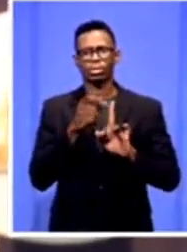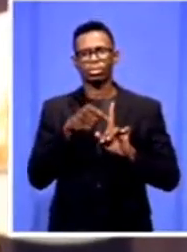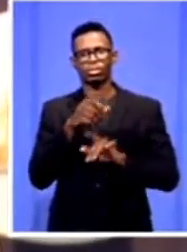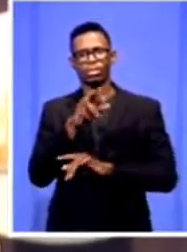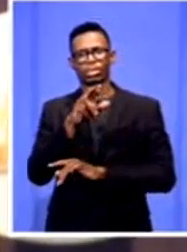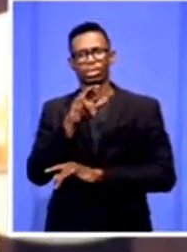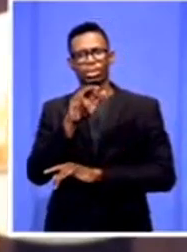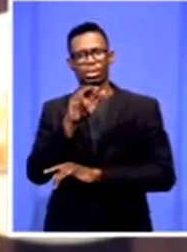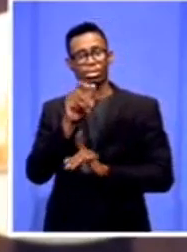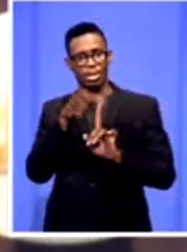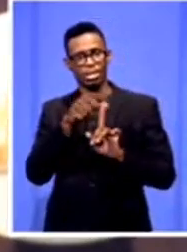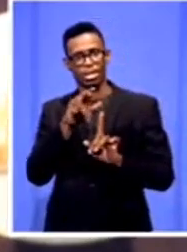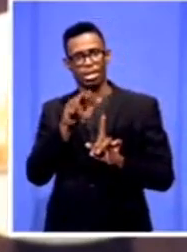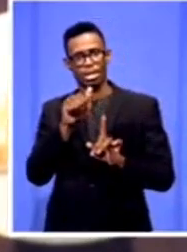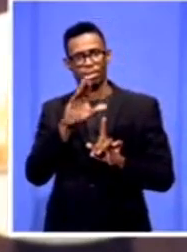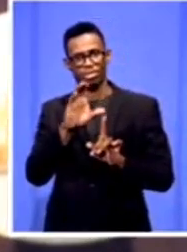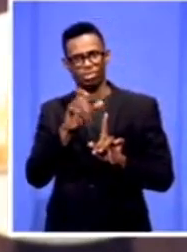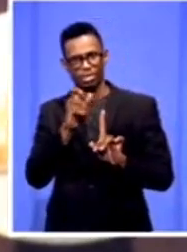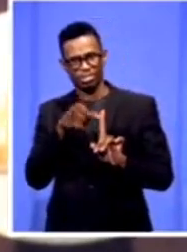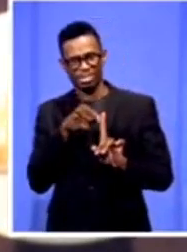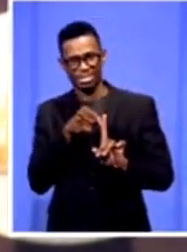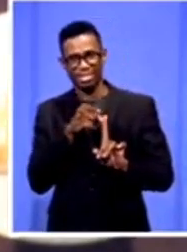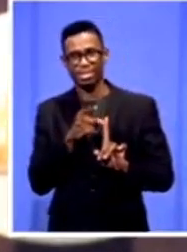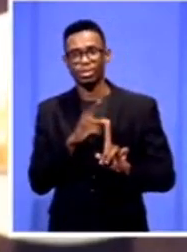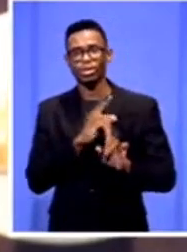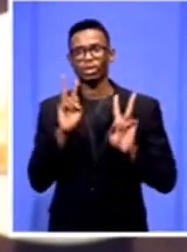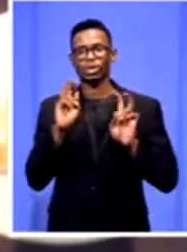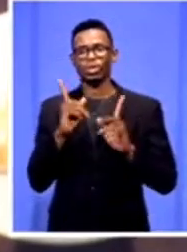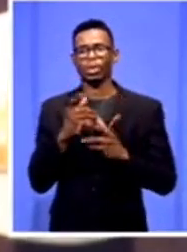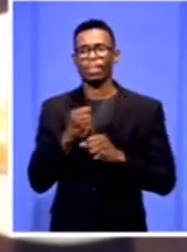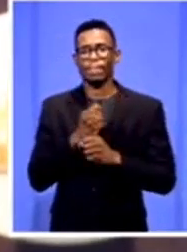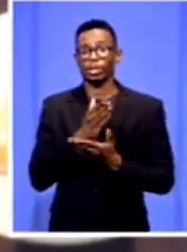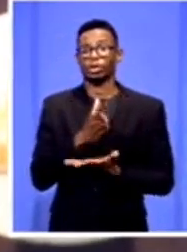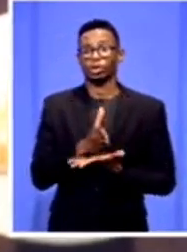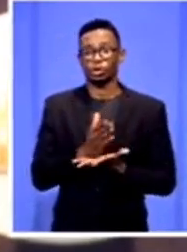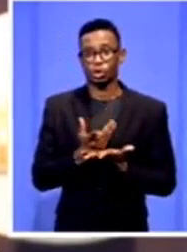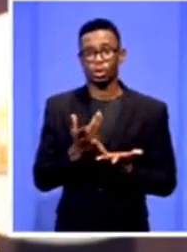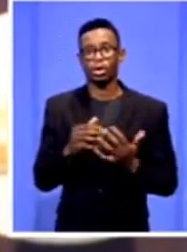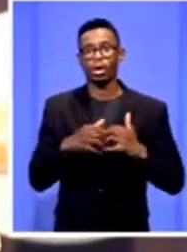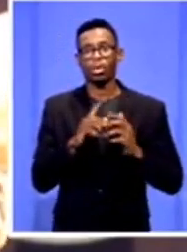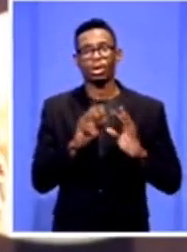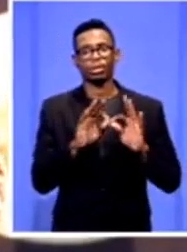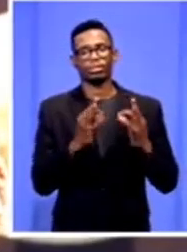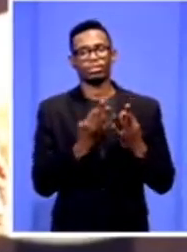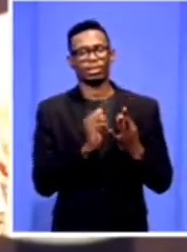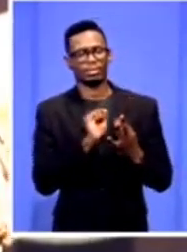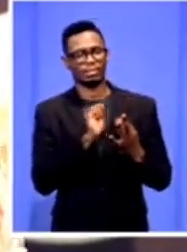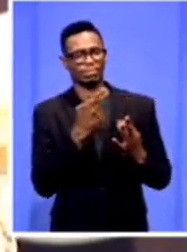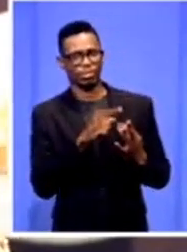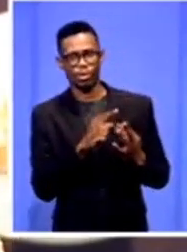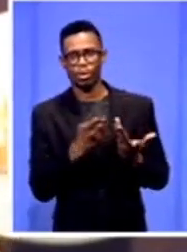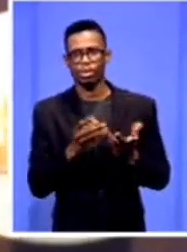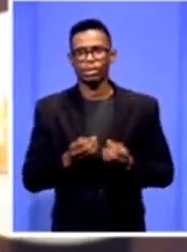etse service delivery forum hobane makeisheneng a rona dintho a di tsamaye hantle. In